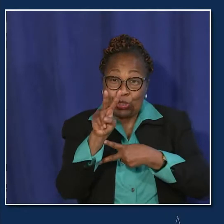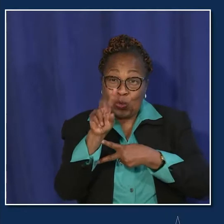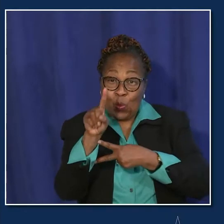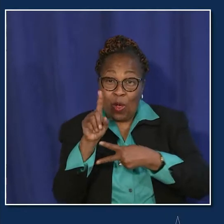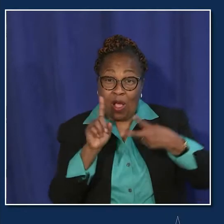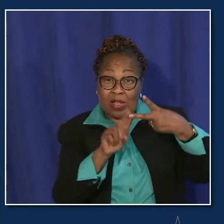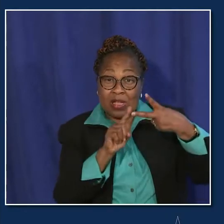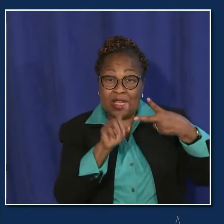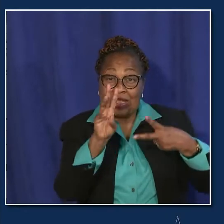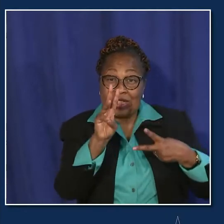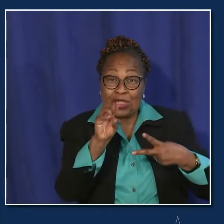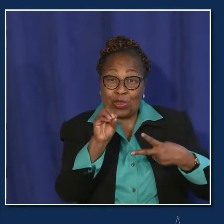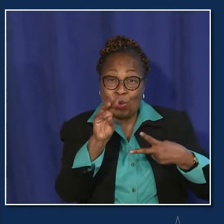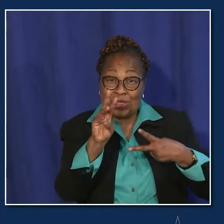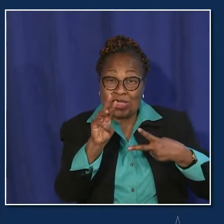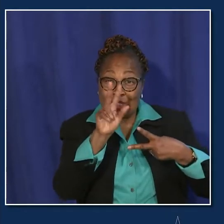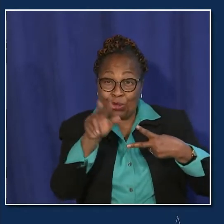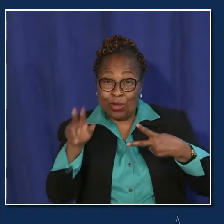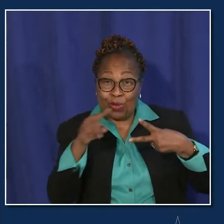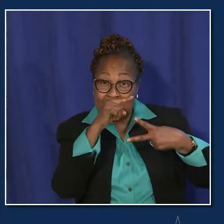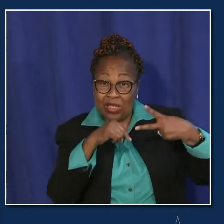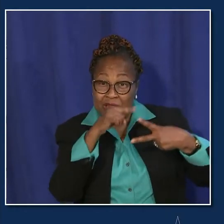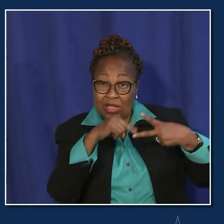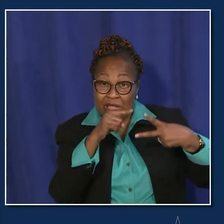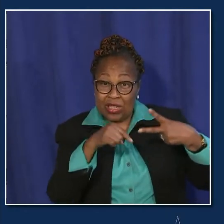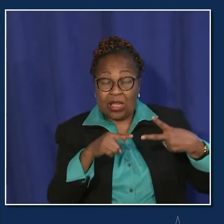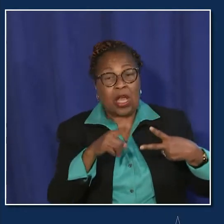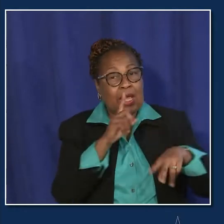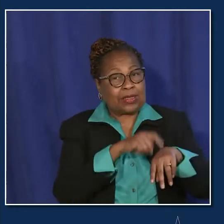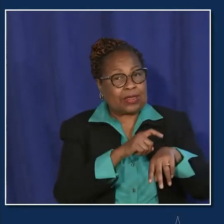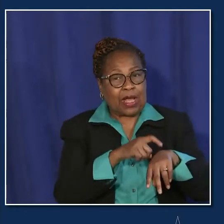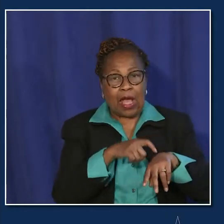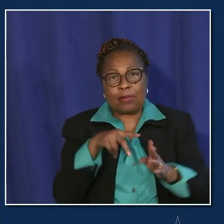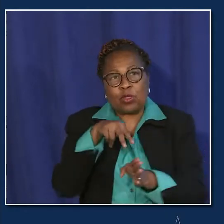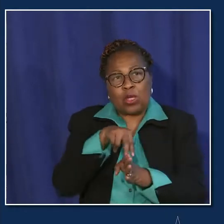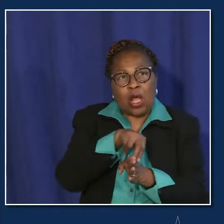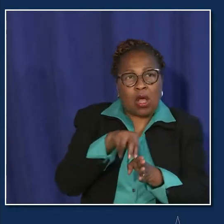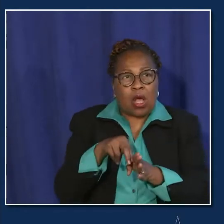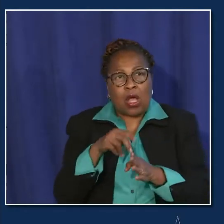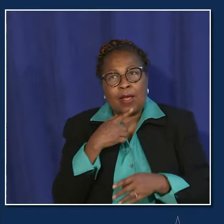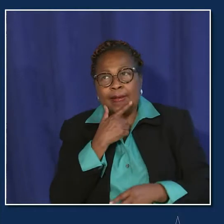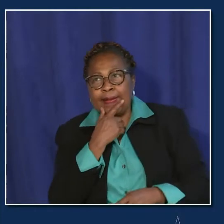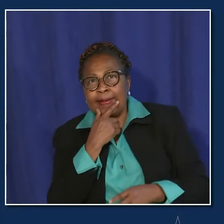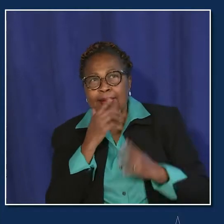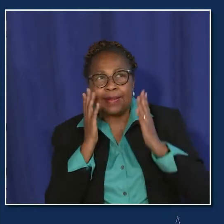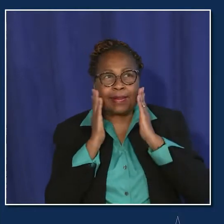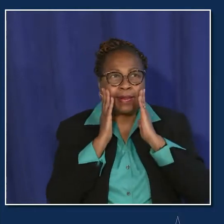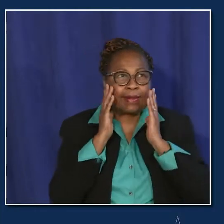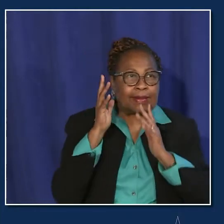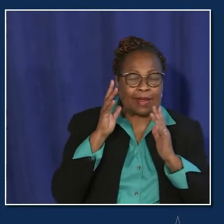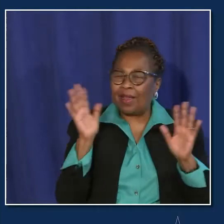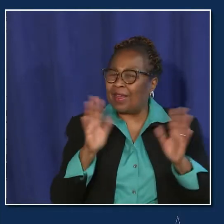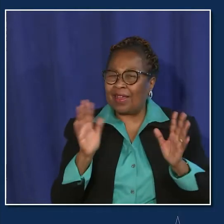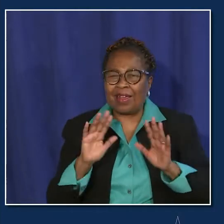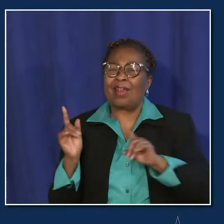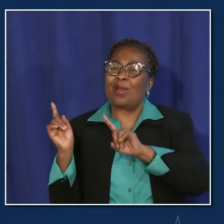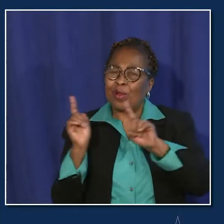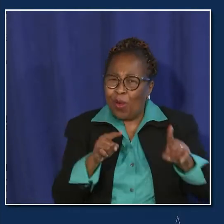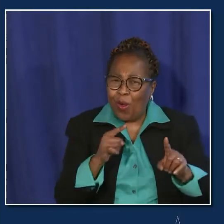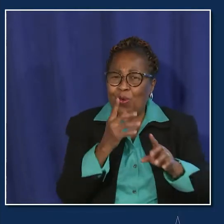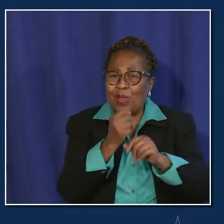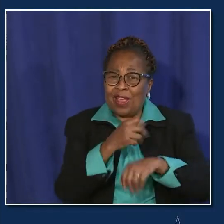60633, it's time to get off the fence, to get in, get yourself